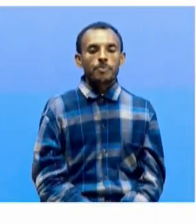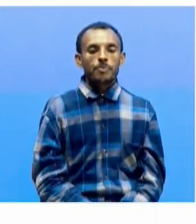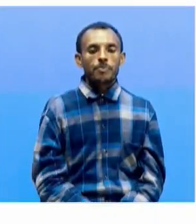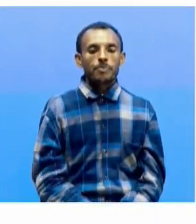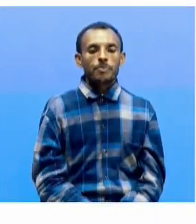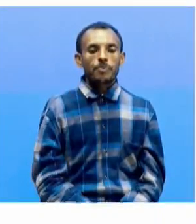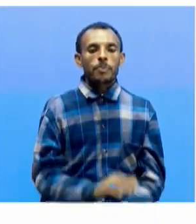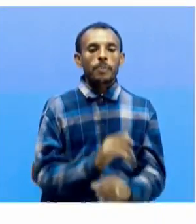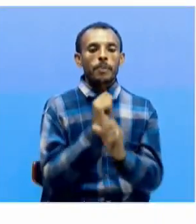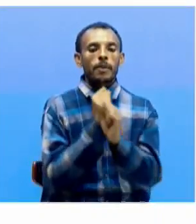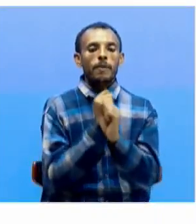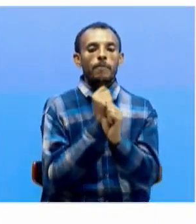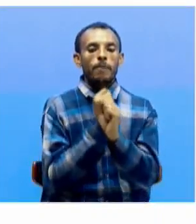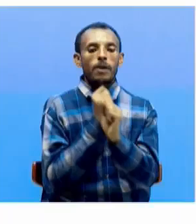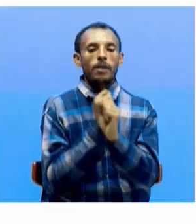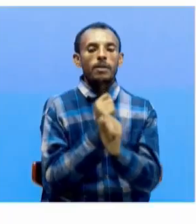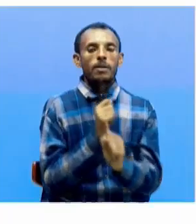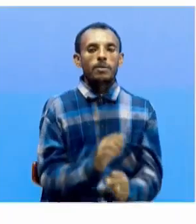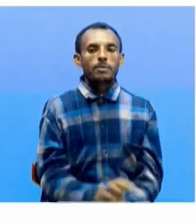Find